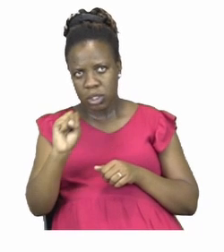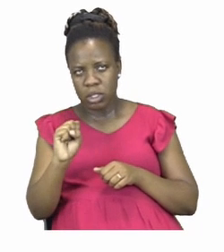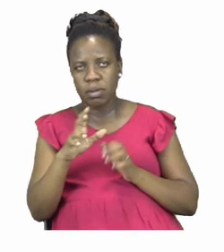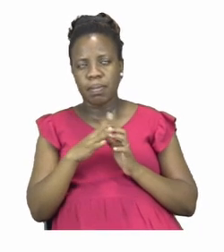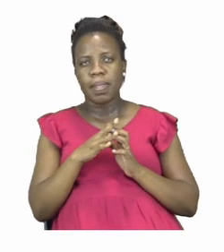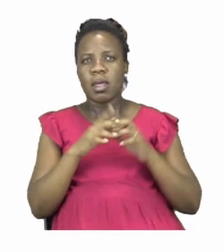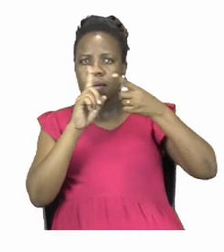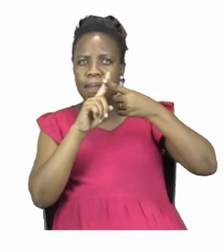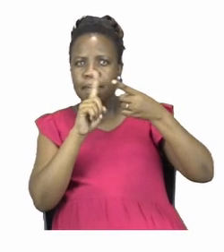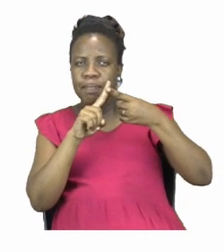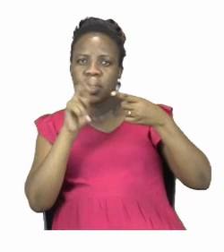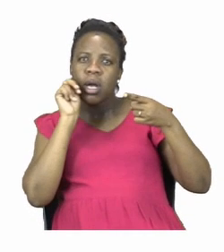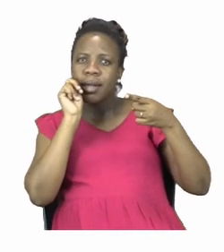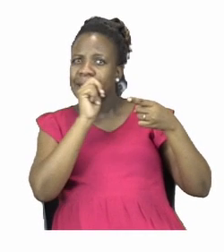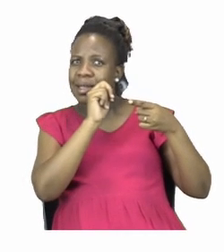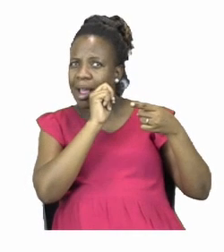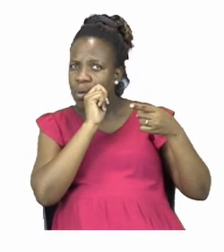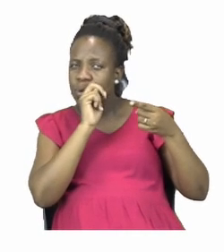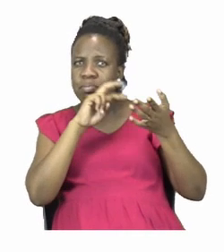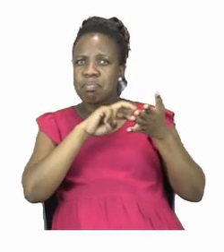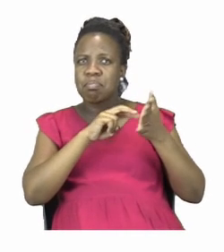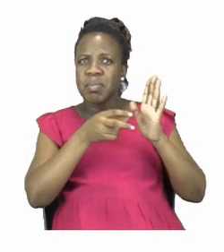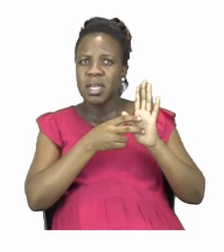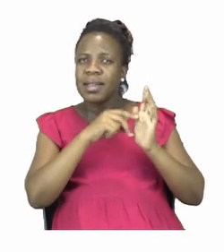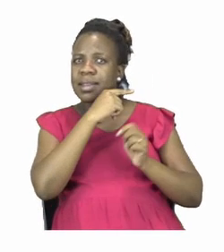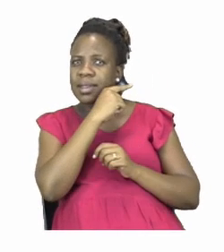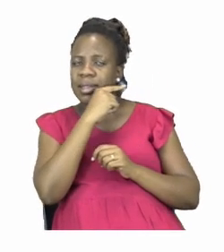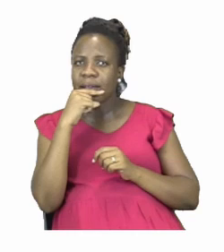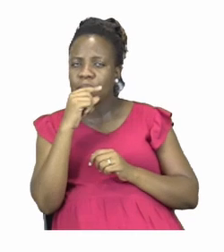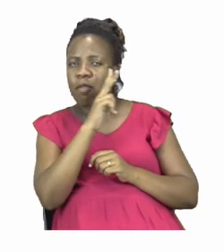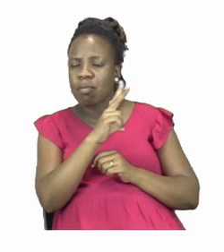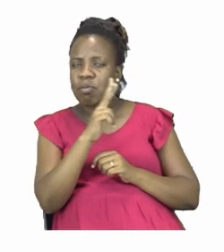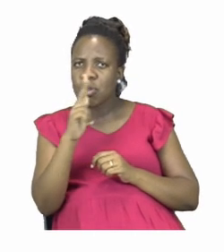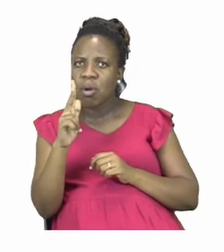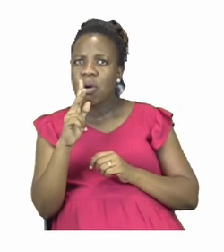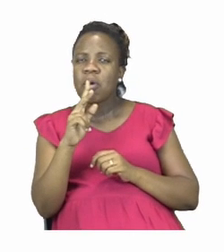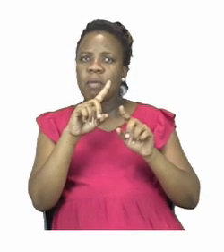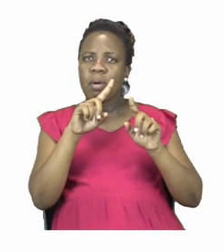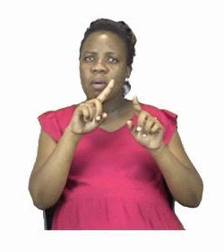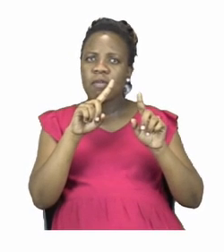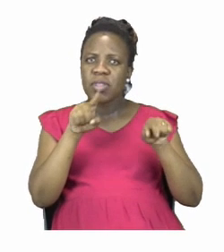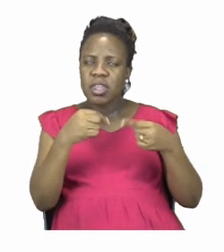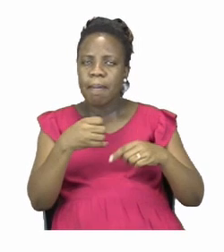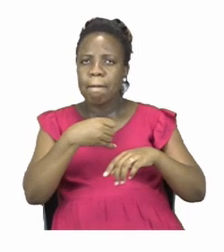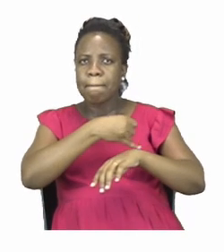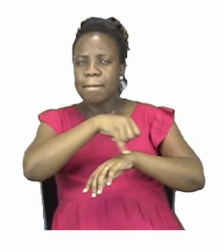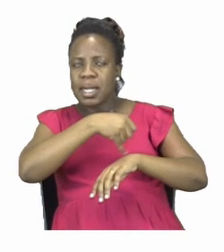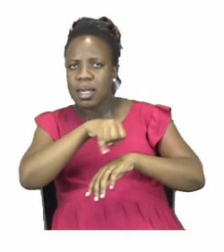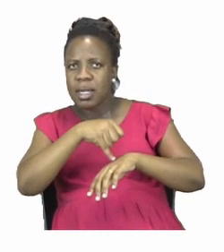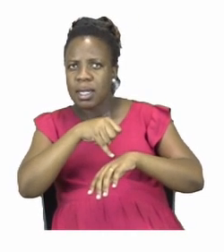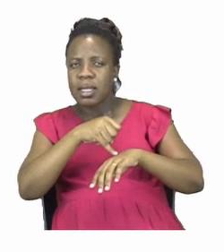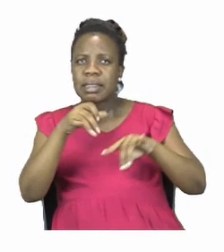a person, a place, or something from the list below. And then when you talk about verbs, you have to find